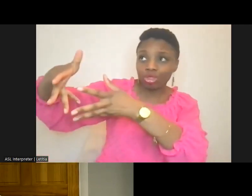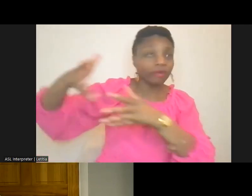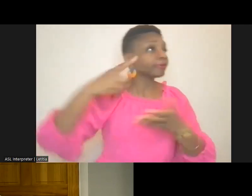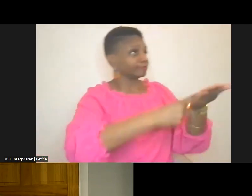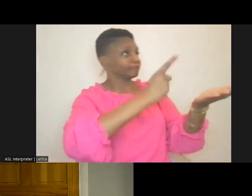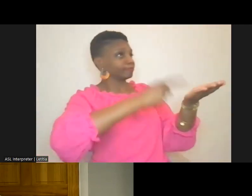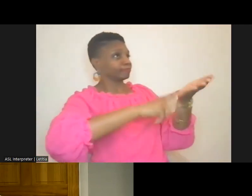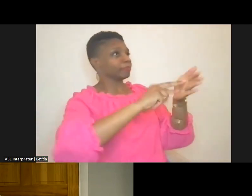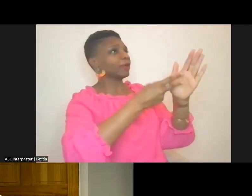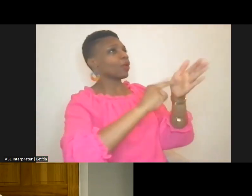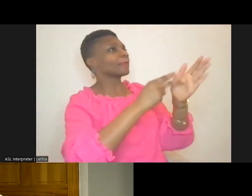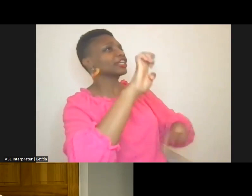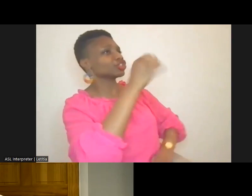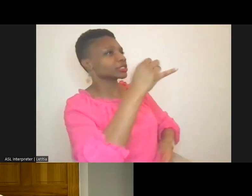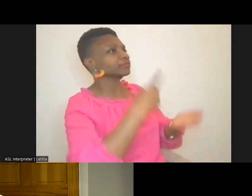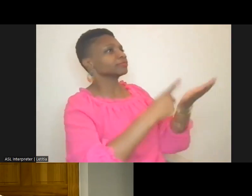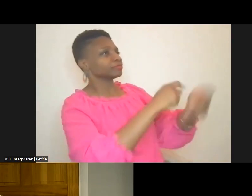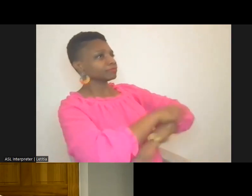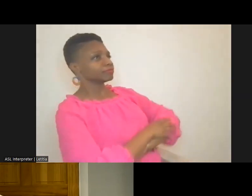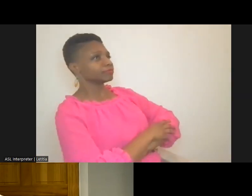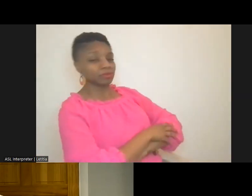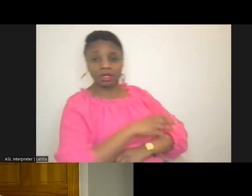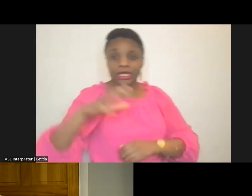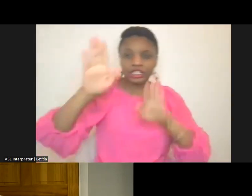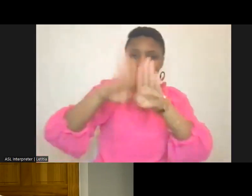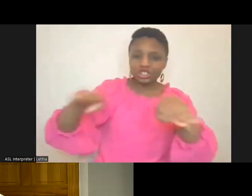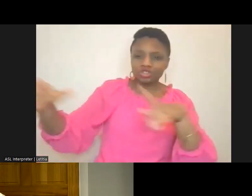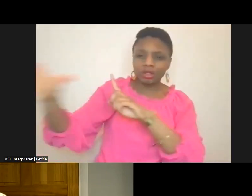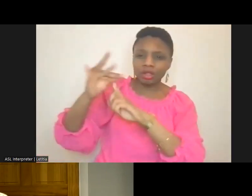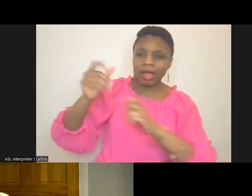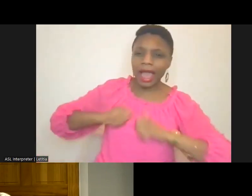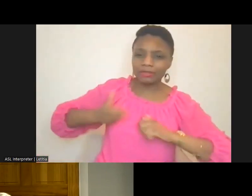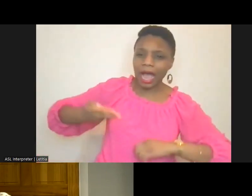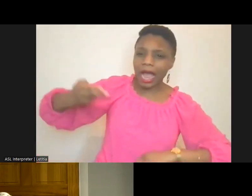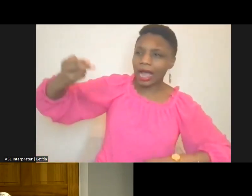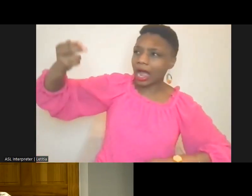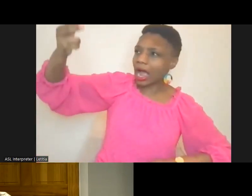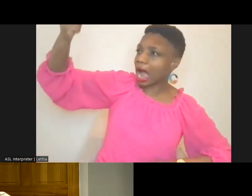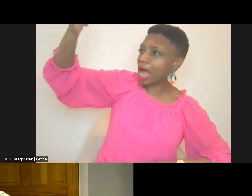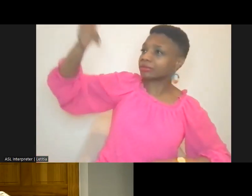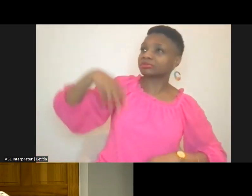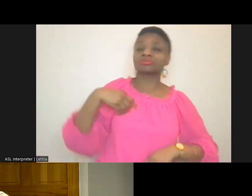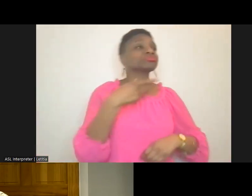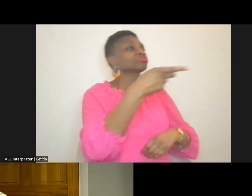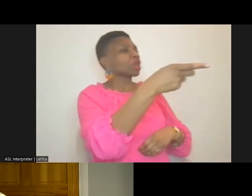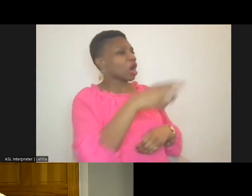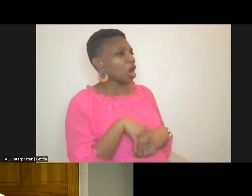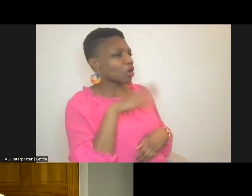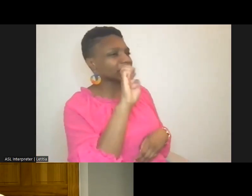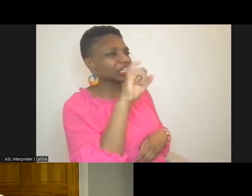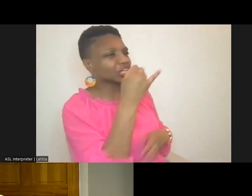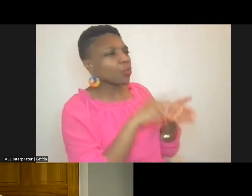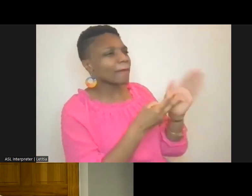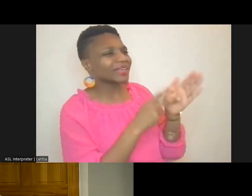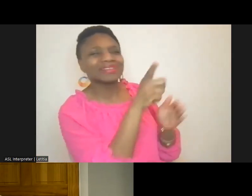pushing asthma and childhood problems as a protection, and we'll just be, you know, arguing about semantics, because what